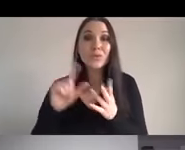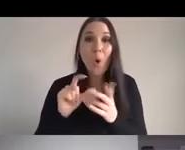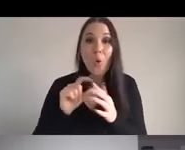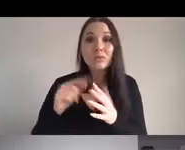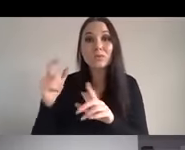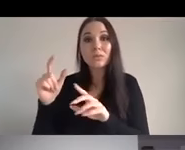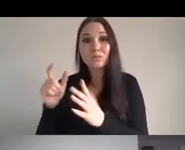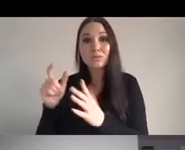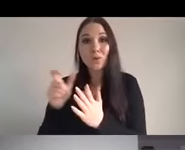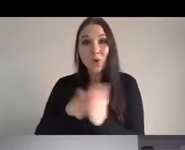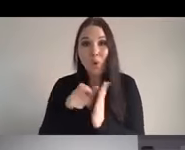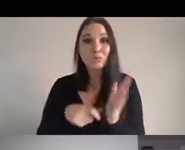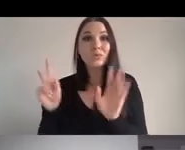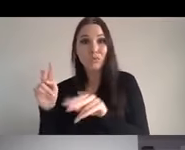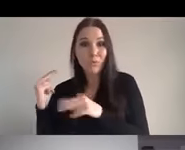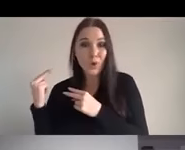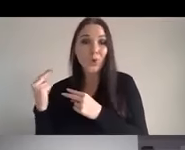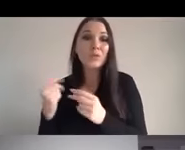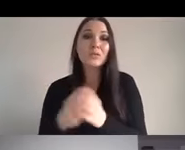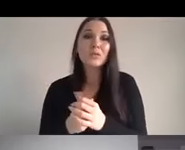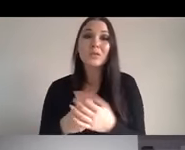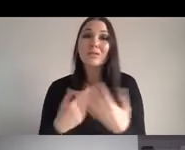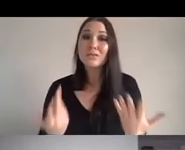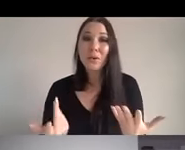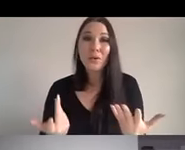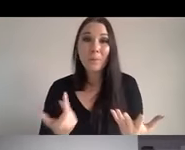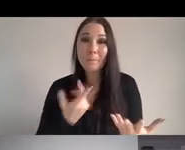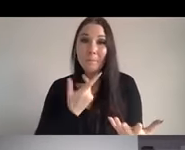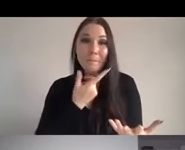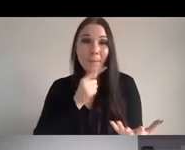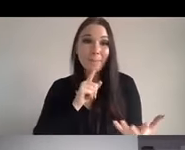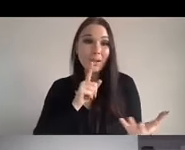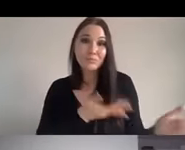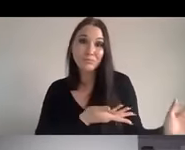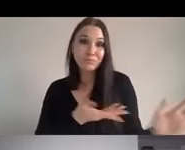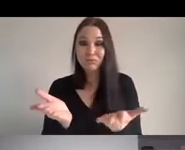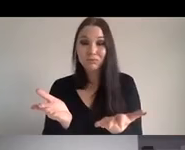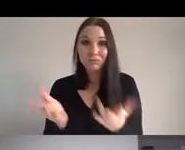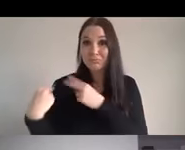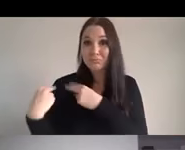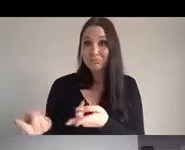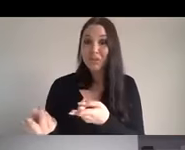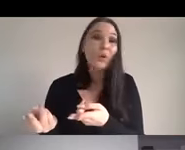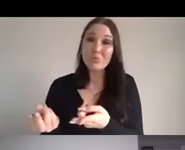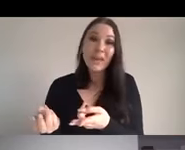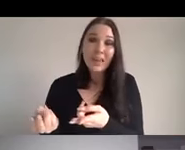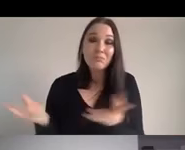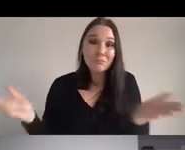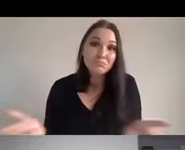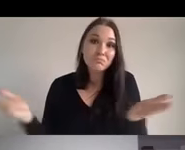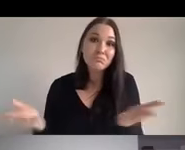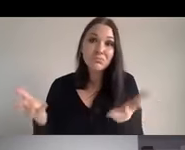stuff. So it's really, we don't throw people in at the deep end. We sort of acculture them to